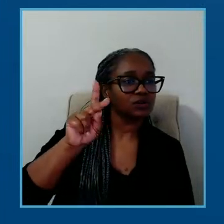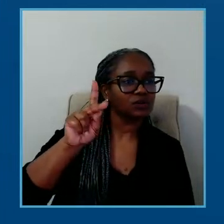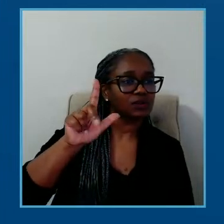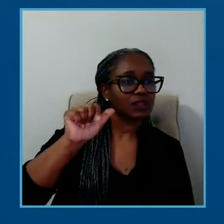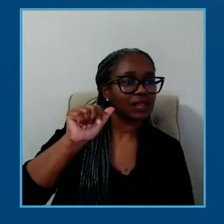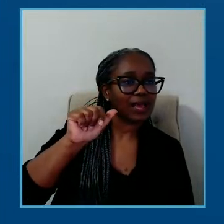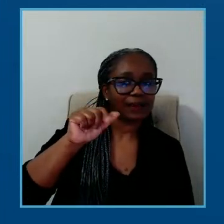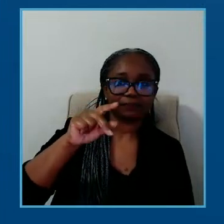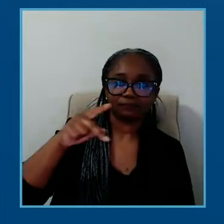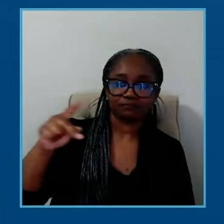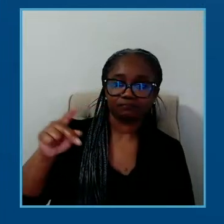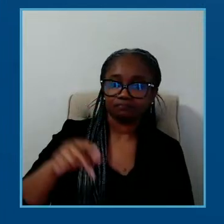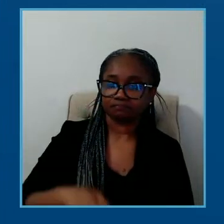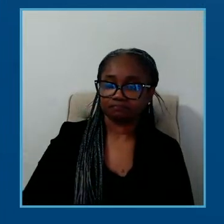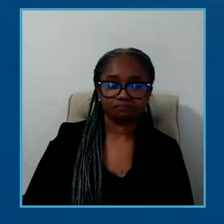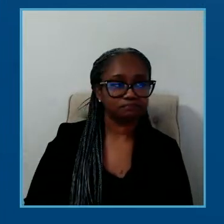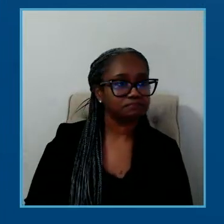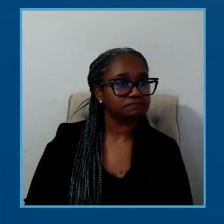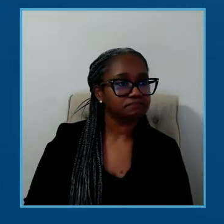Yes, sir.